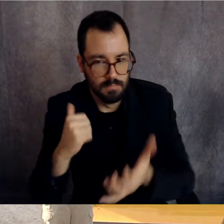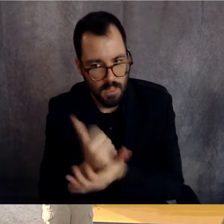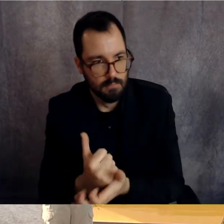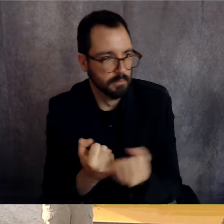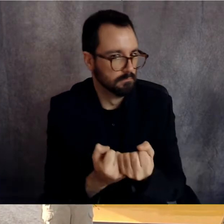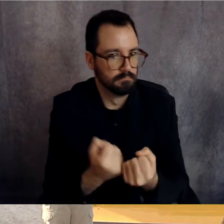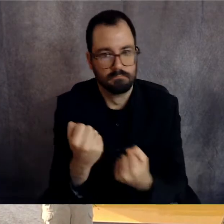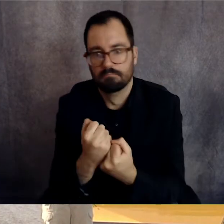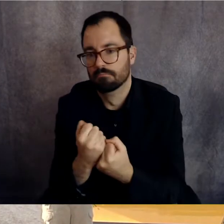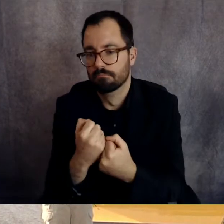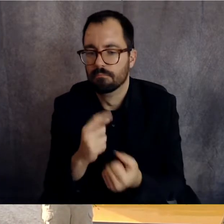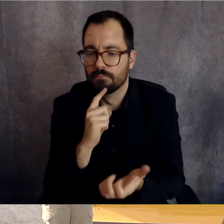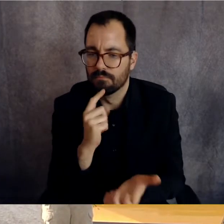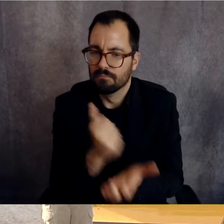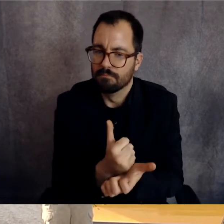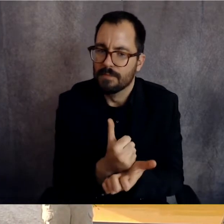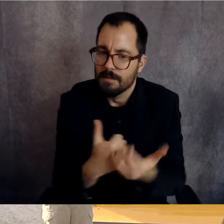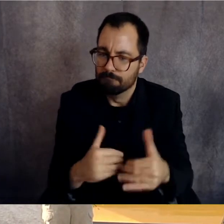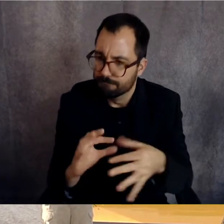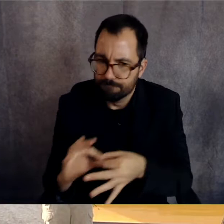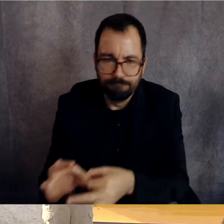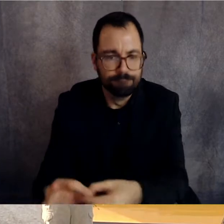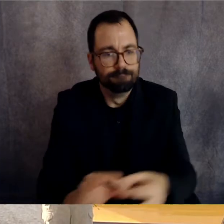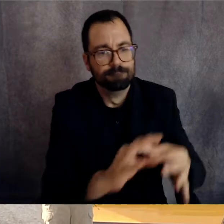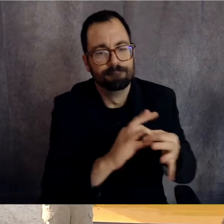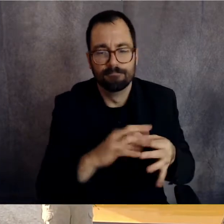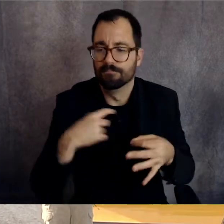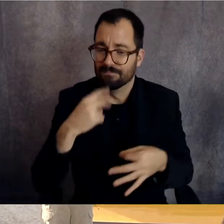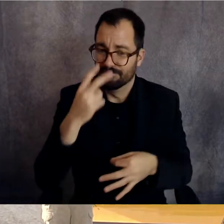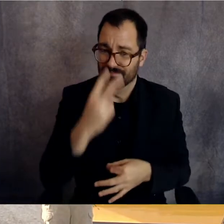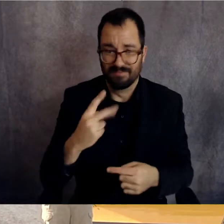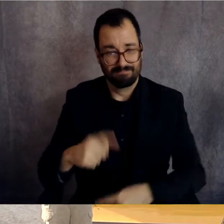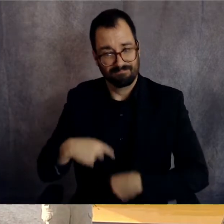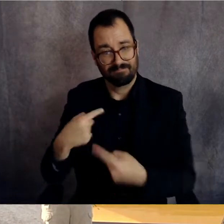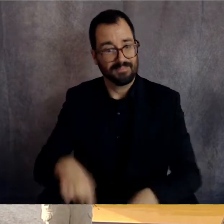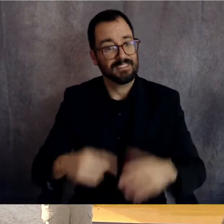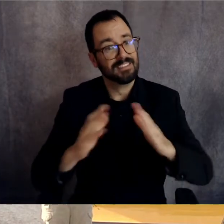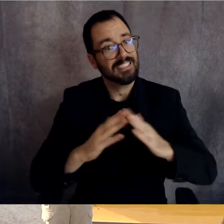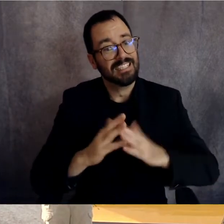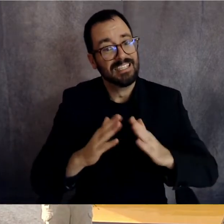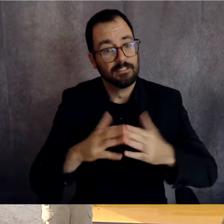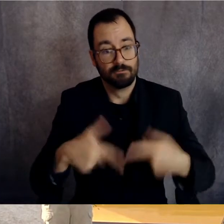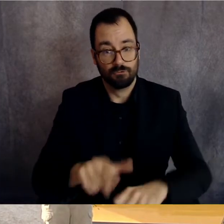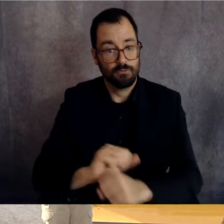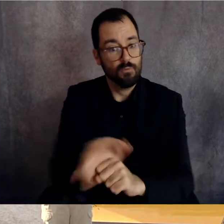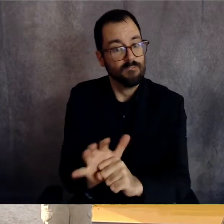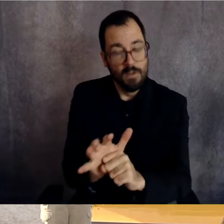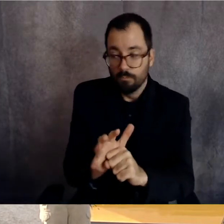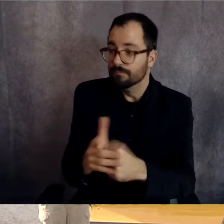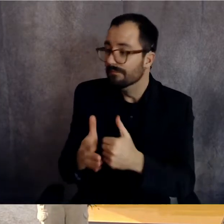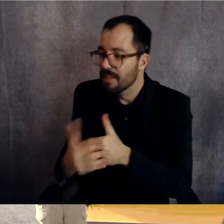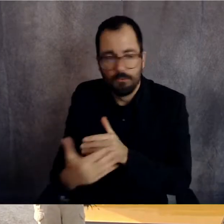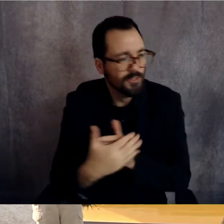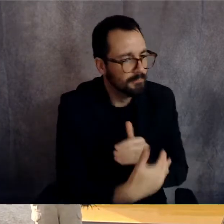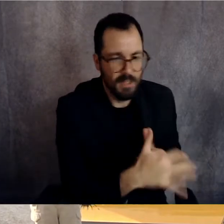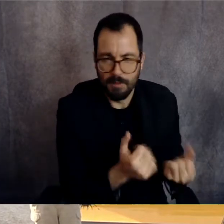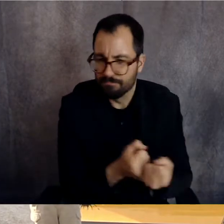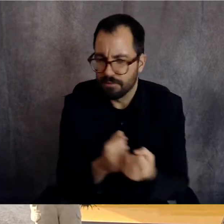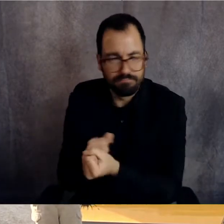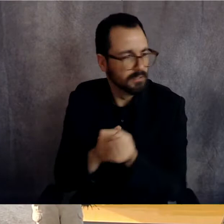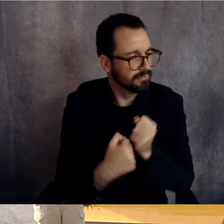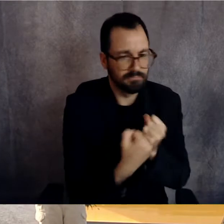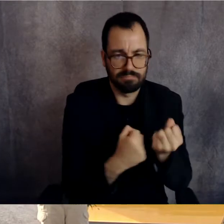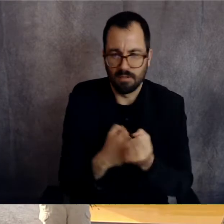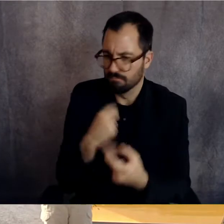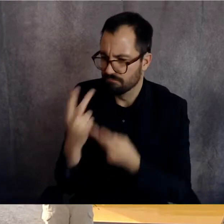to work together. We've seen that this entire time here in the city during the COVID crisis, neighbor helping neighbor, and just